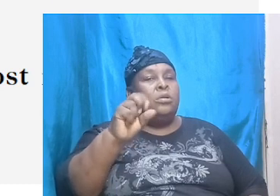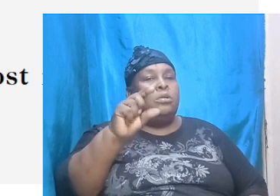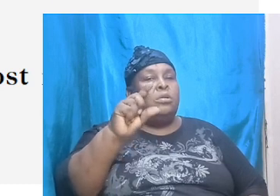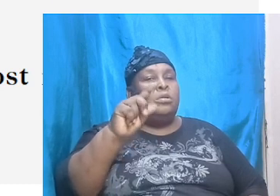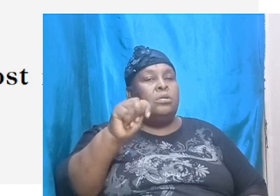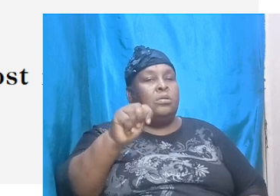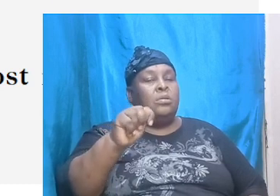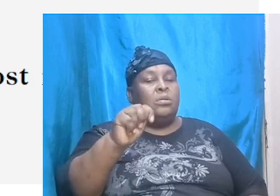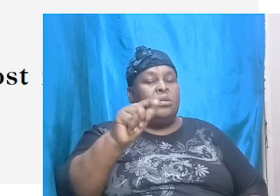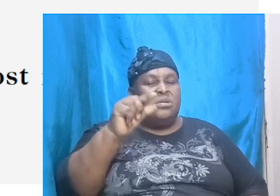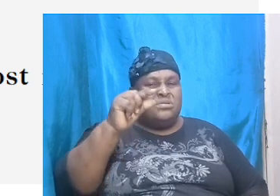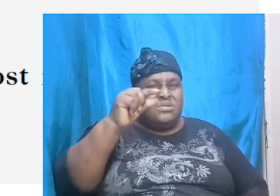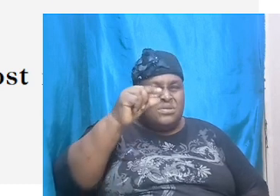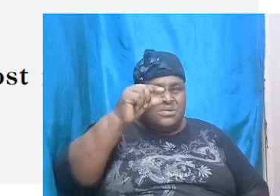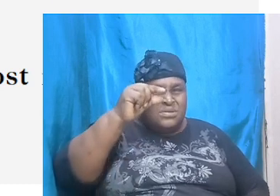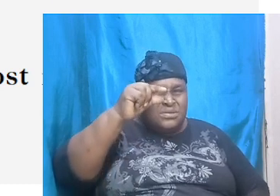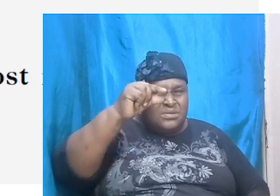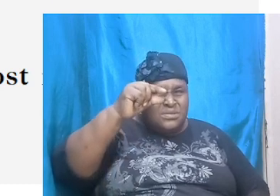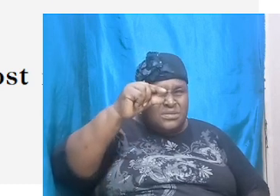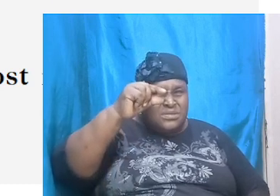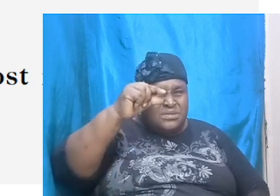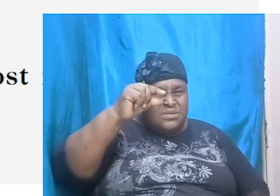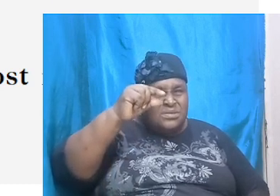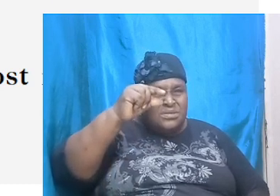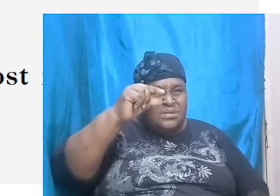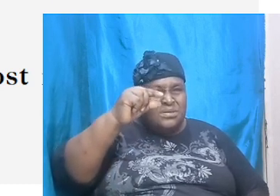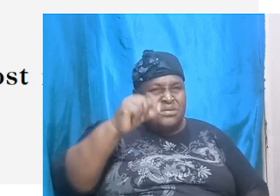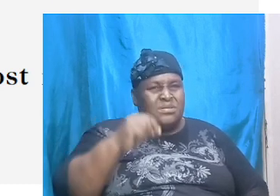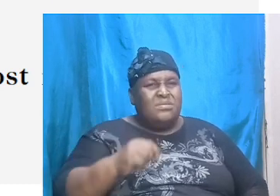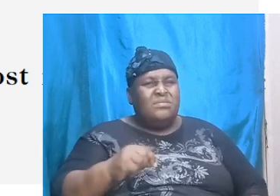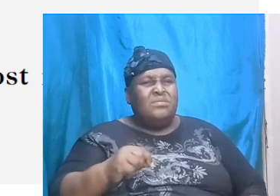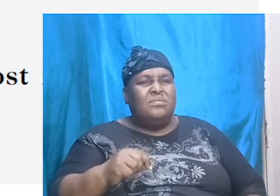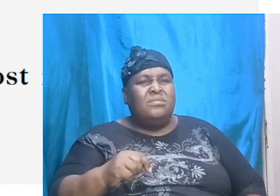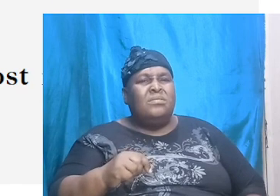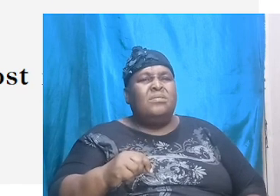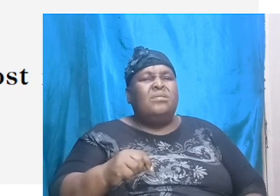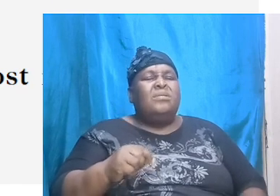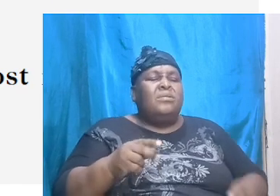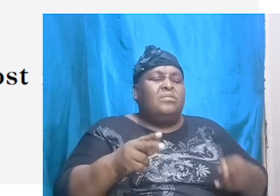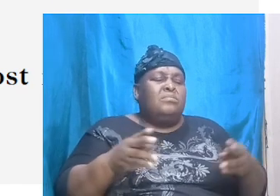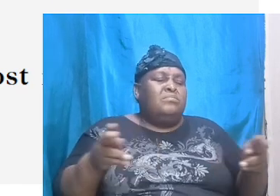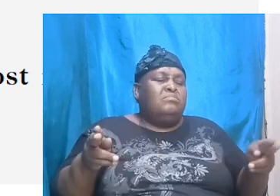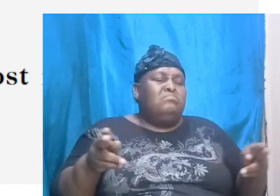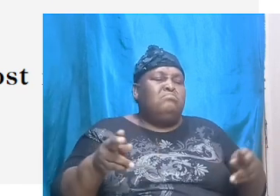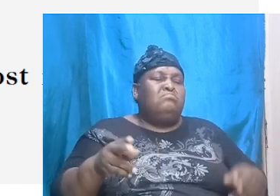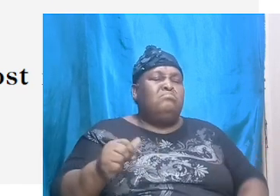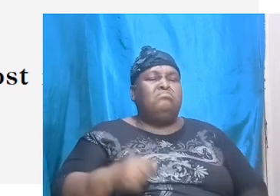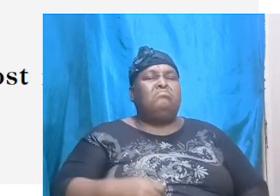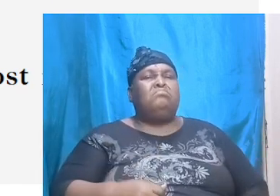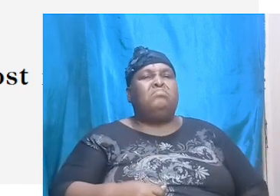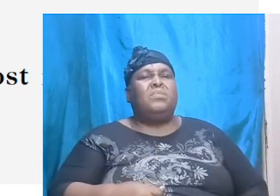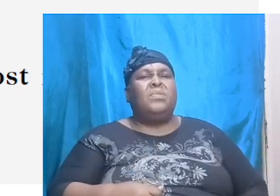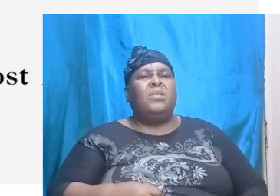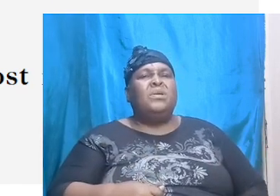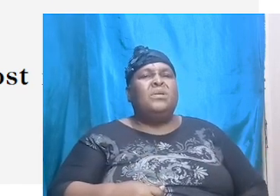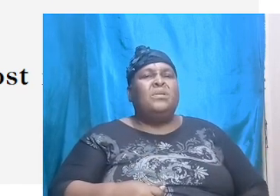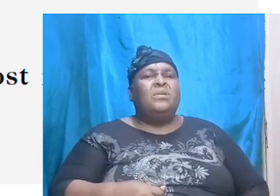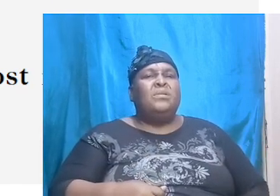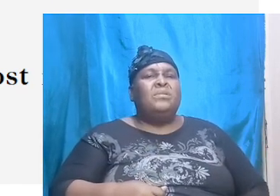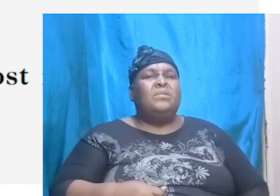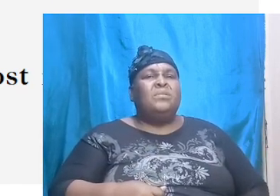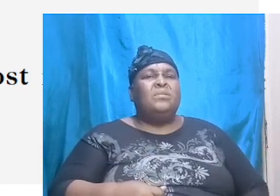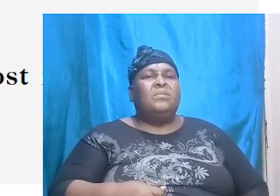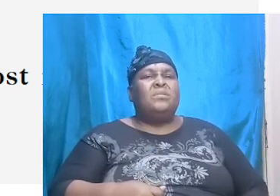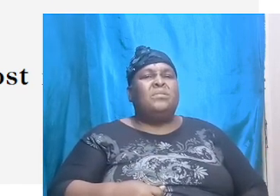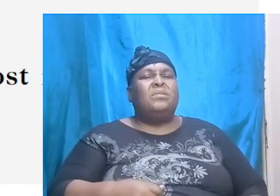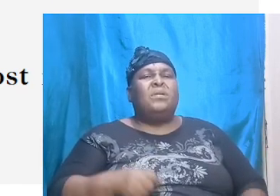10 millimeter to about 120 millimeter. And its wingspan is about 250 millimeters. It is like, in my opinion,